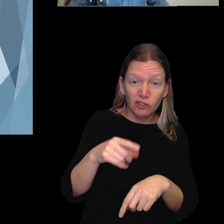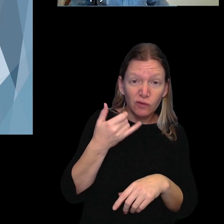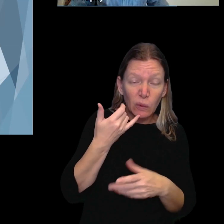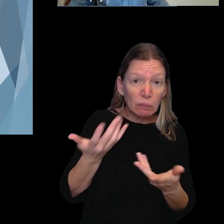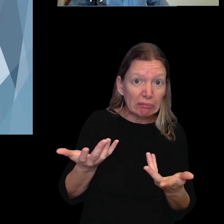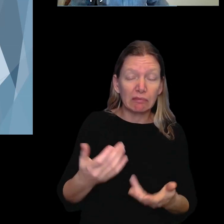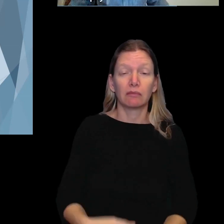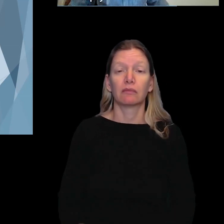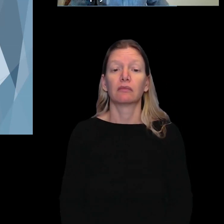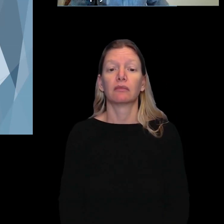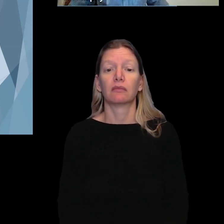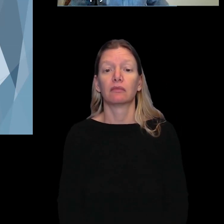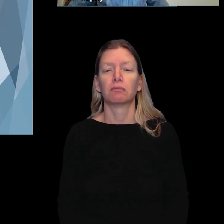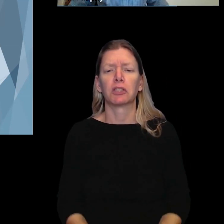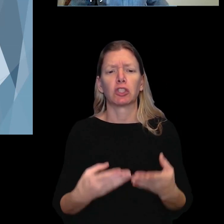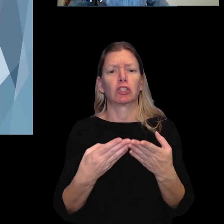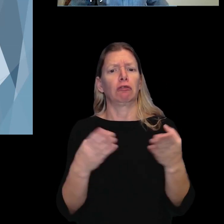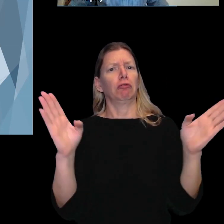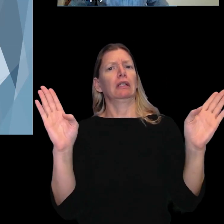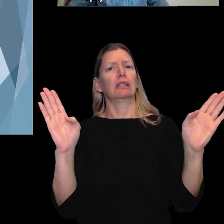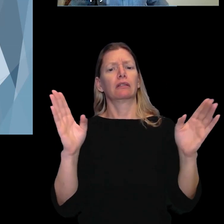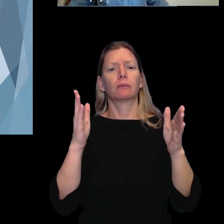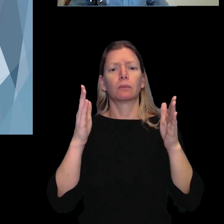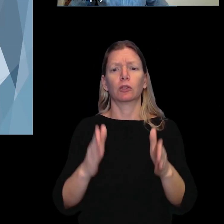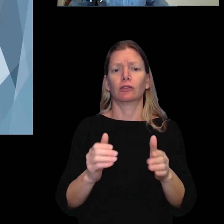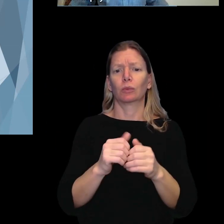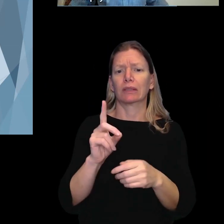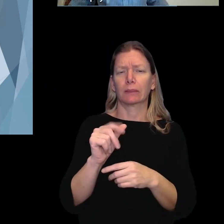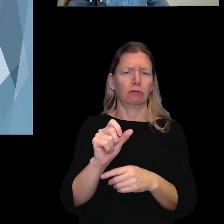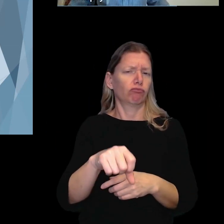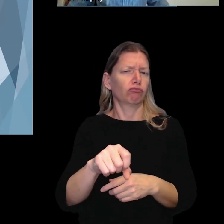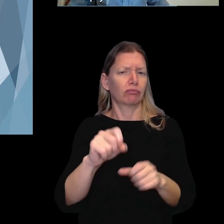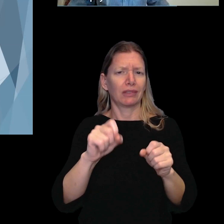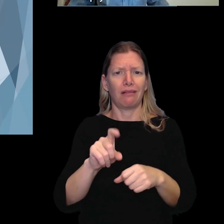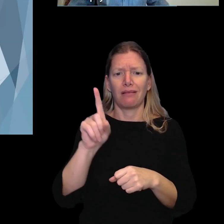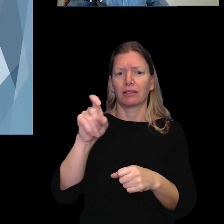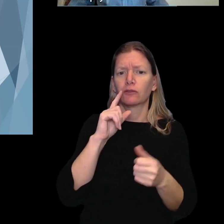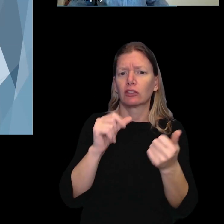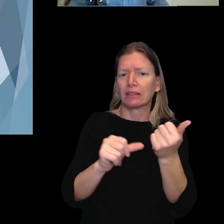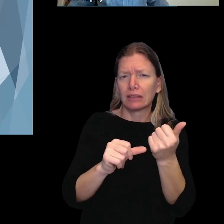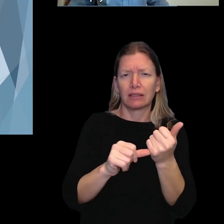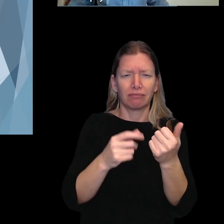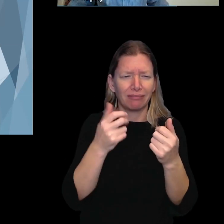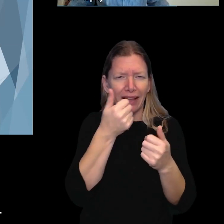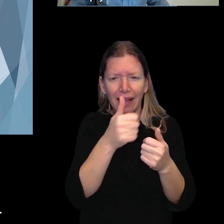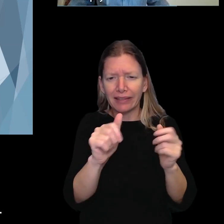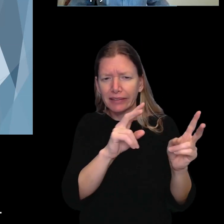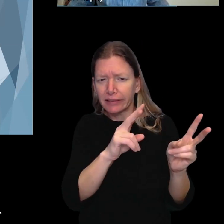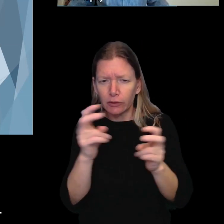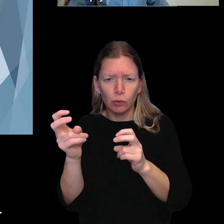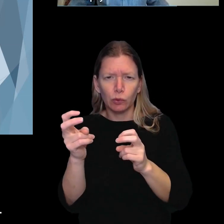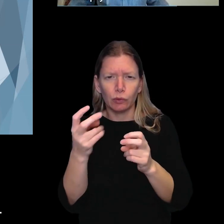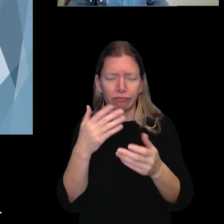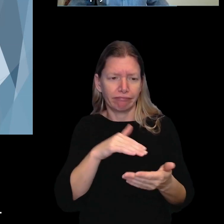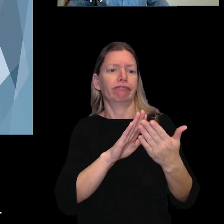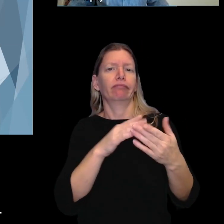is reachable. But generally speaking, a person with a disability can ask for assistance with